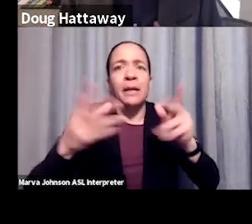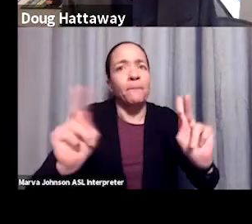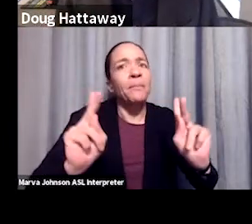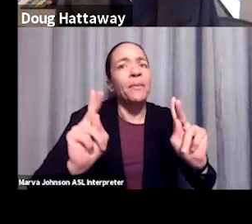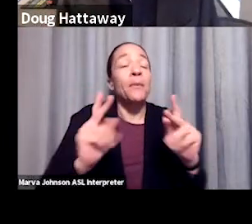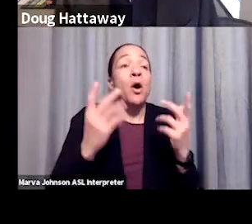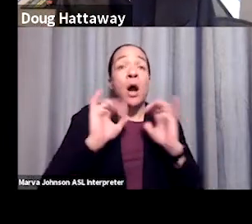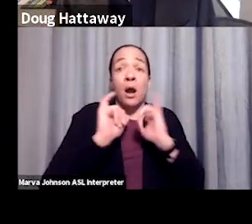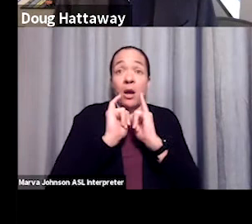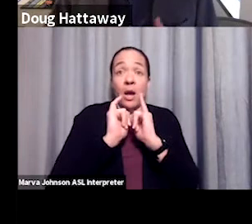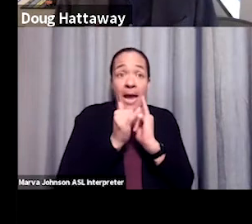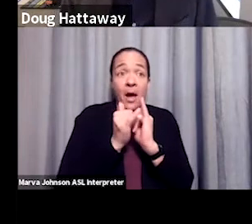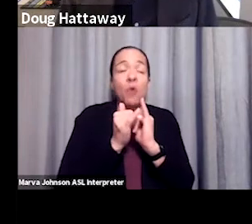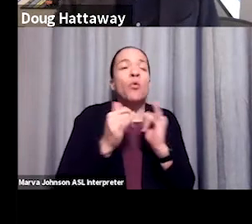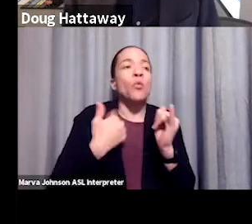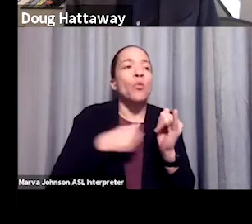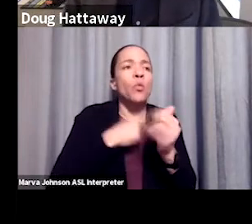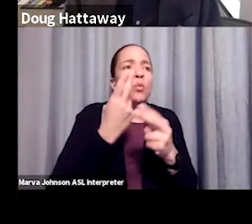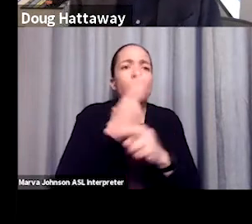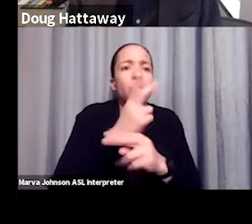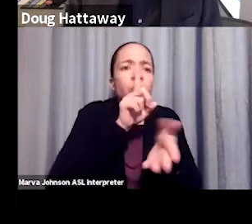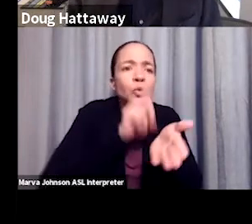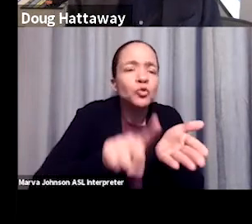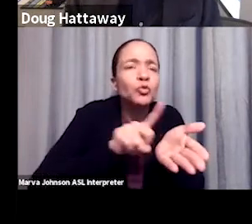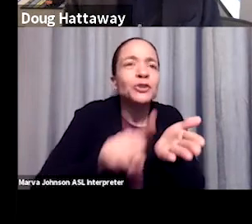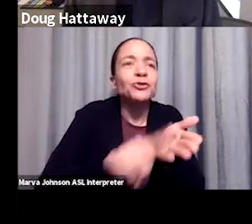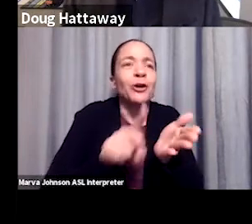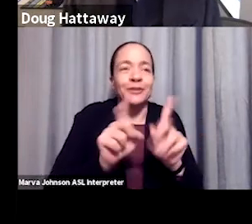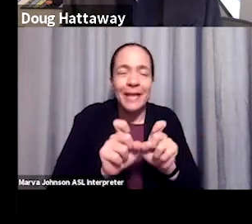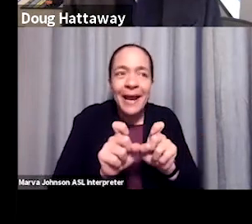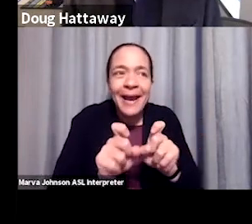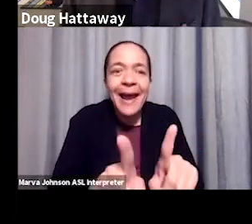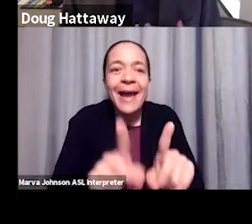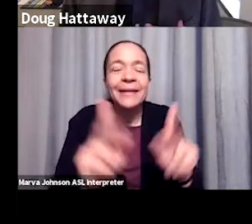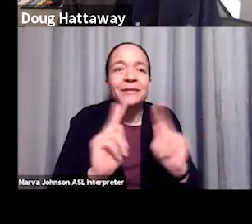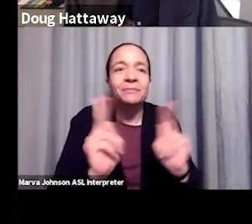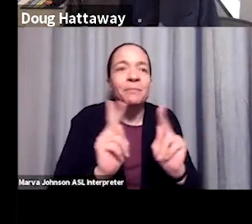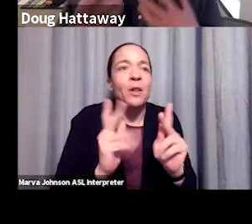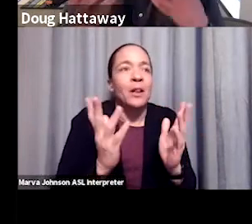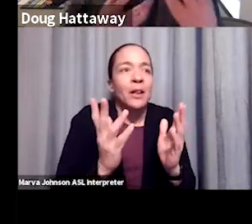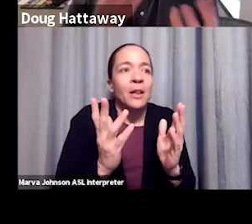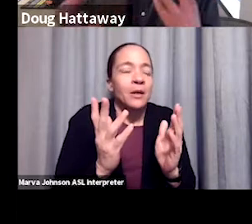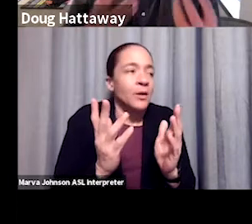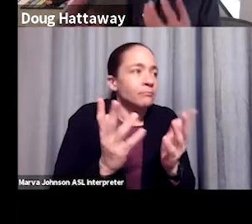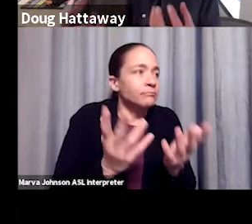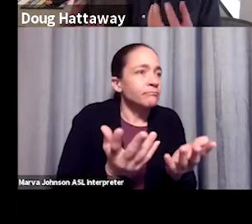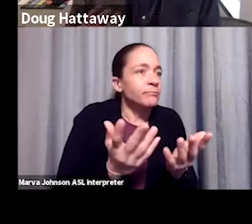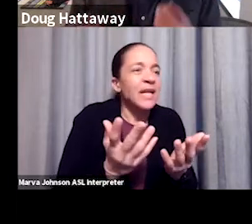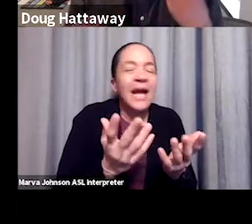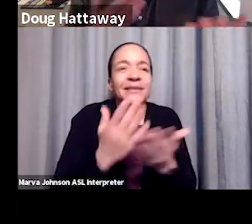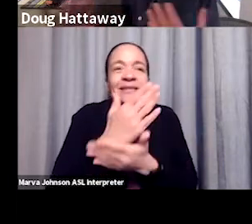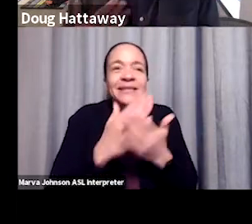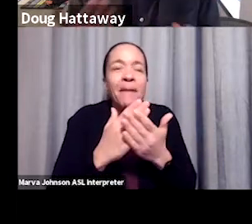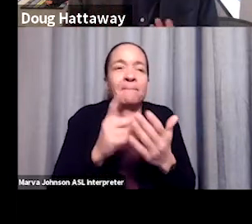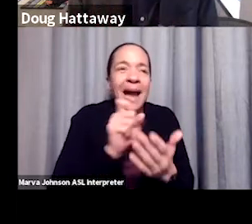that, we went out with research and asked people, instead of the approach that pollsters make and where they ask, here are 2 sides of a